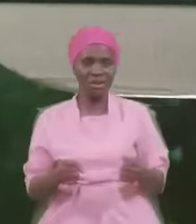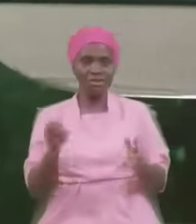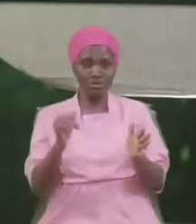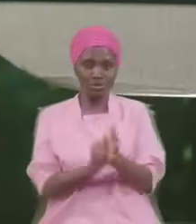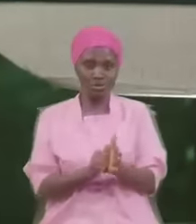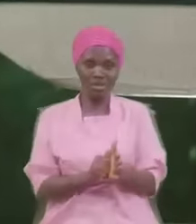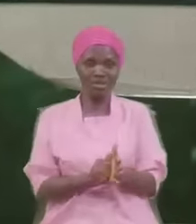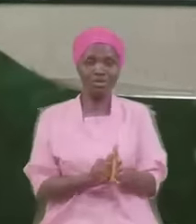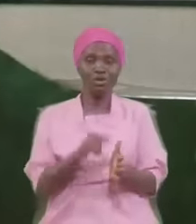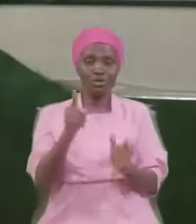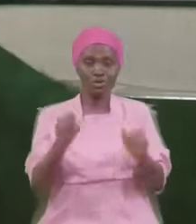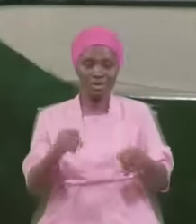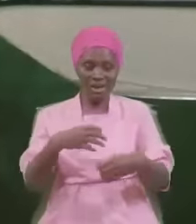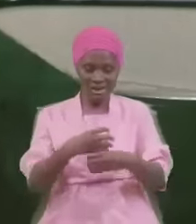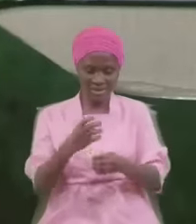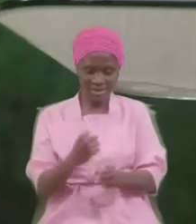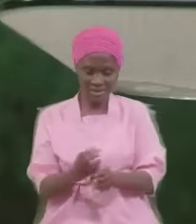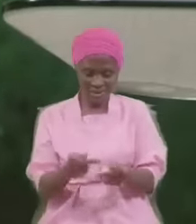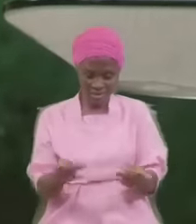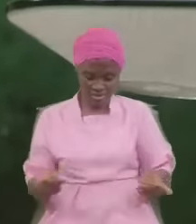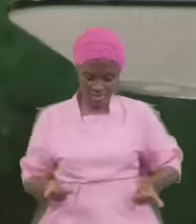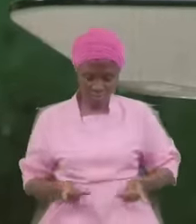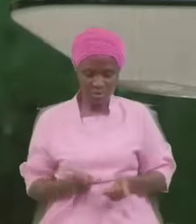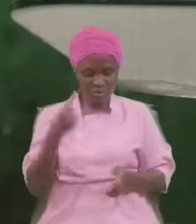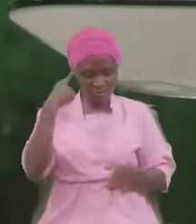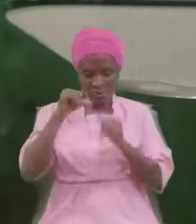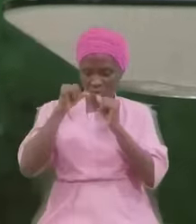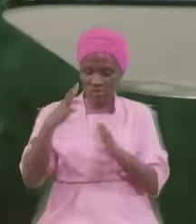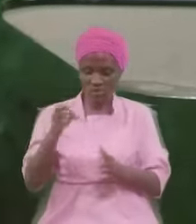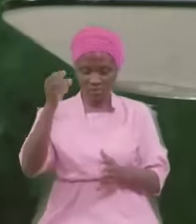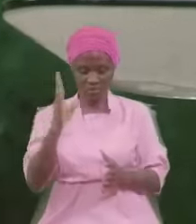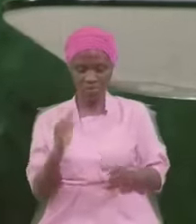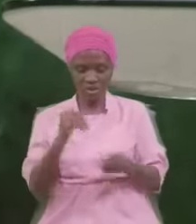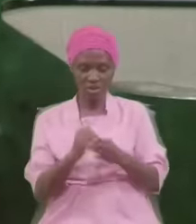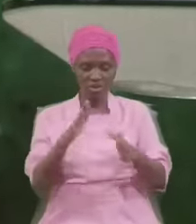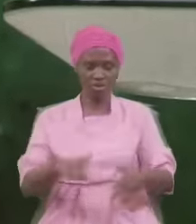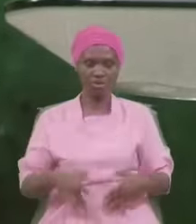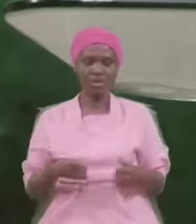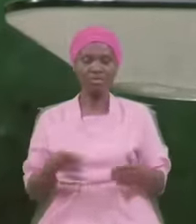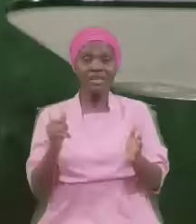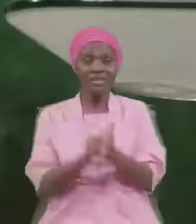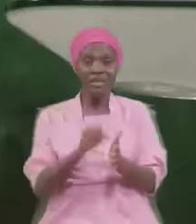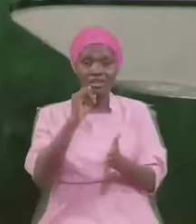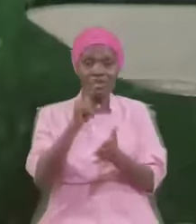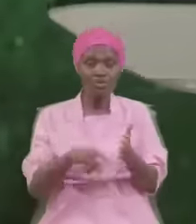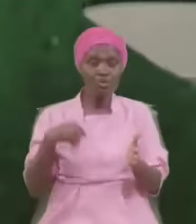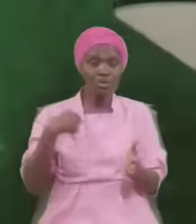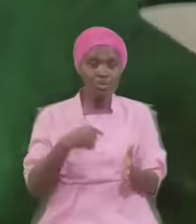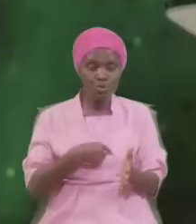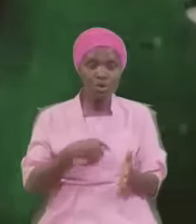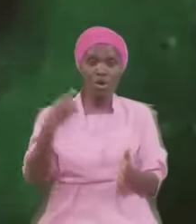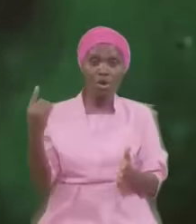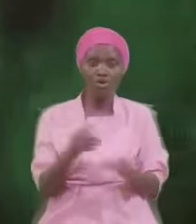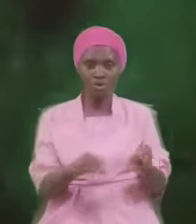create space for the blessings of God in your life. That is what we always do. There's dirty water